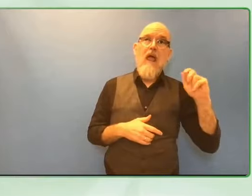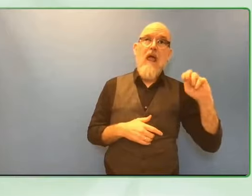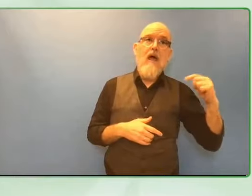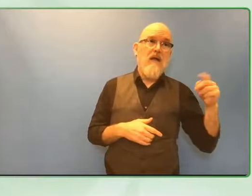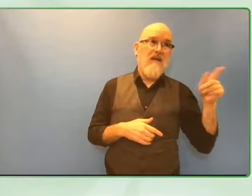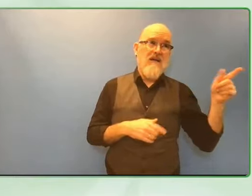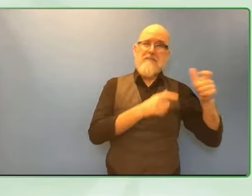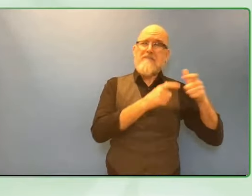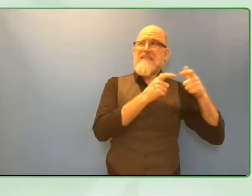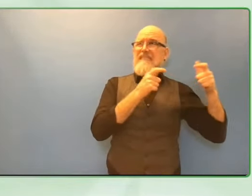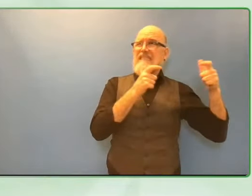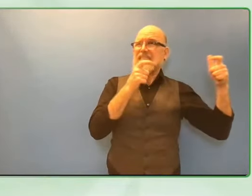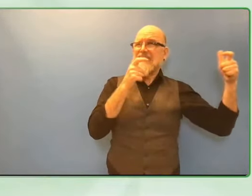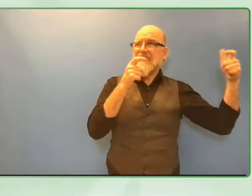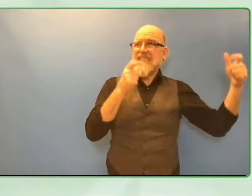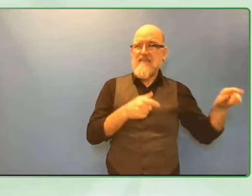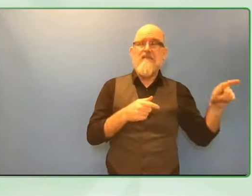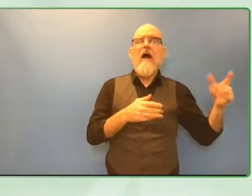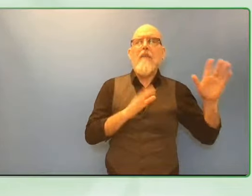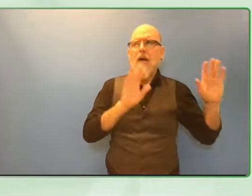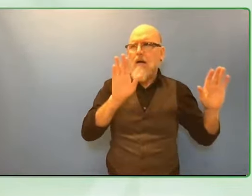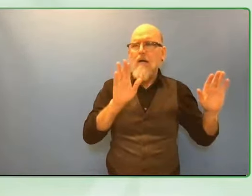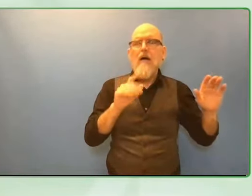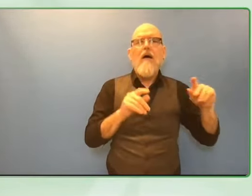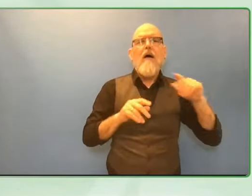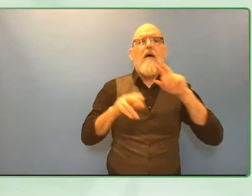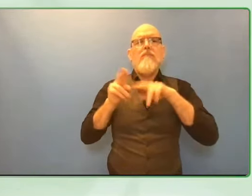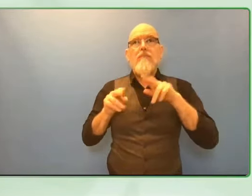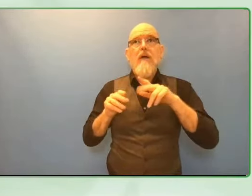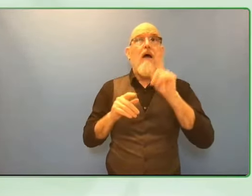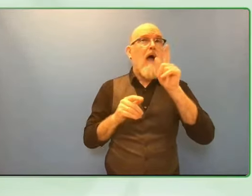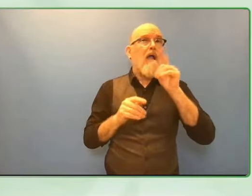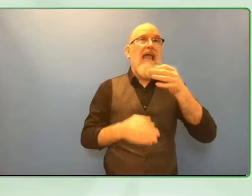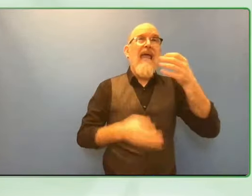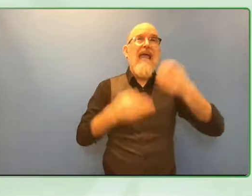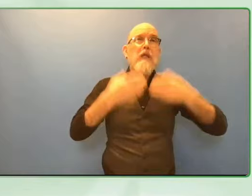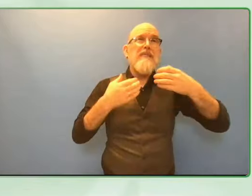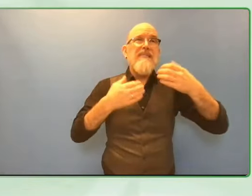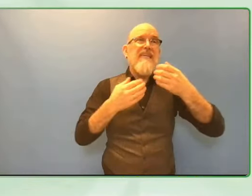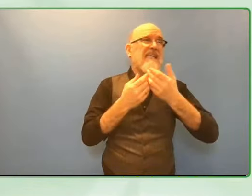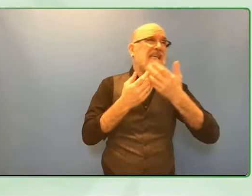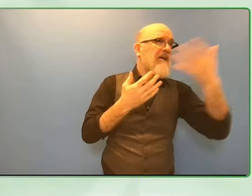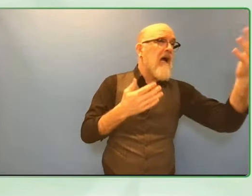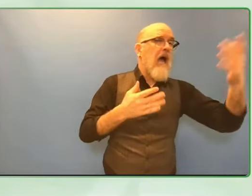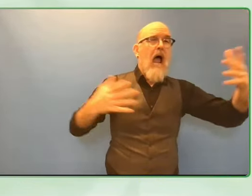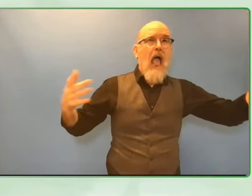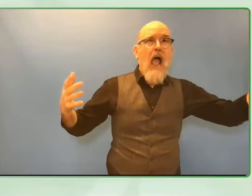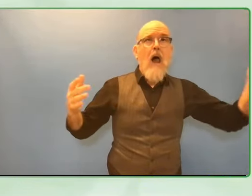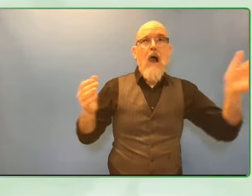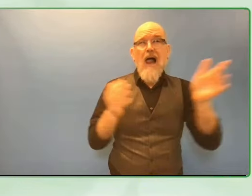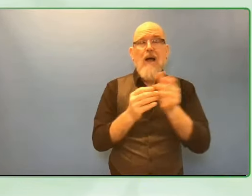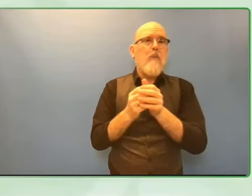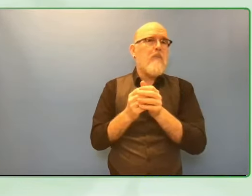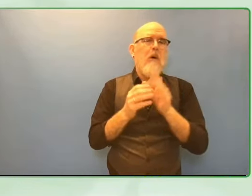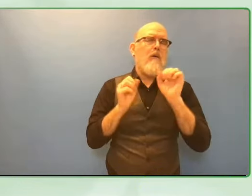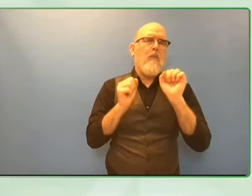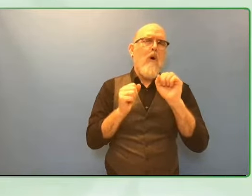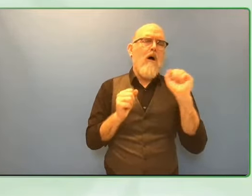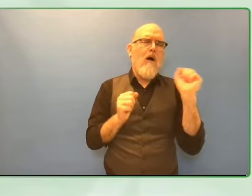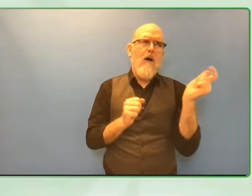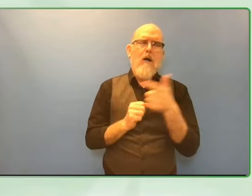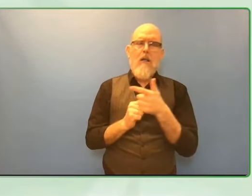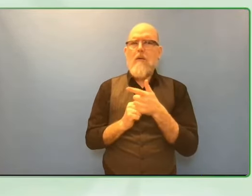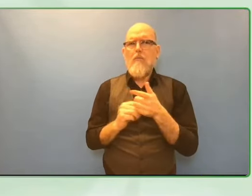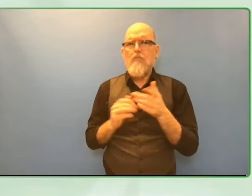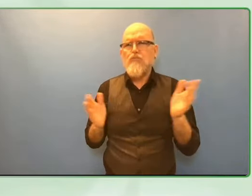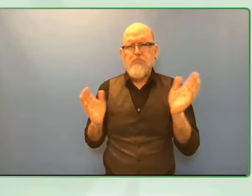industries, providing also different surroundings. Yes, it's just important, or it's not just important, but it's